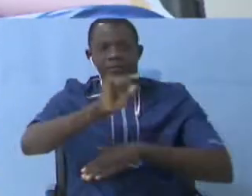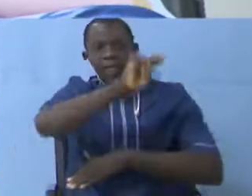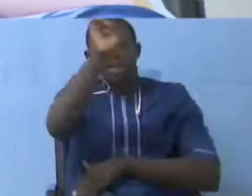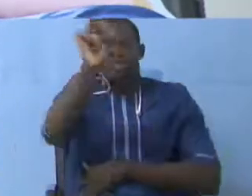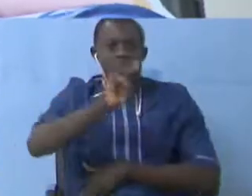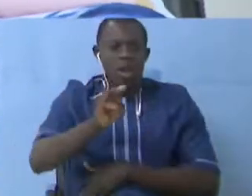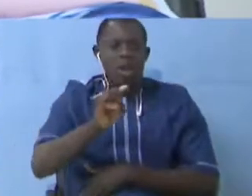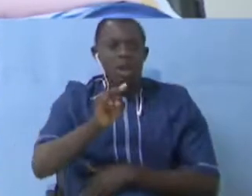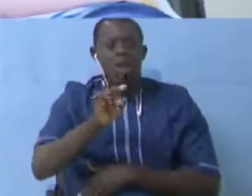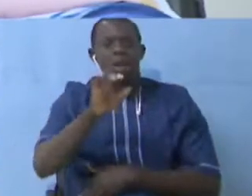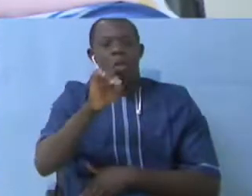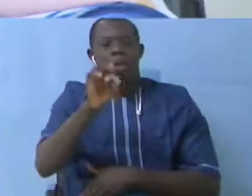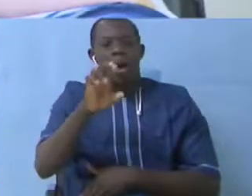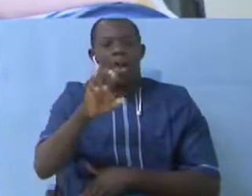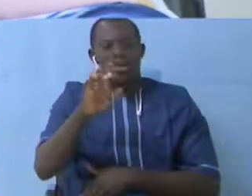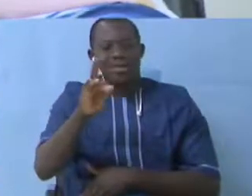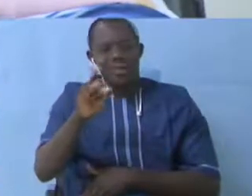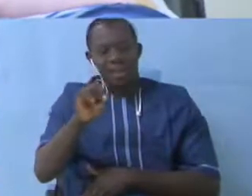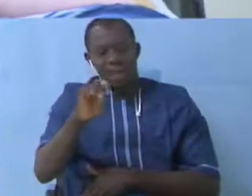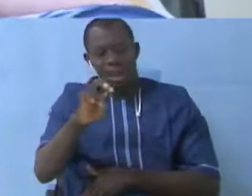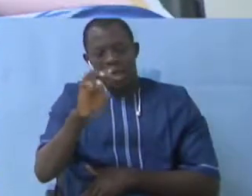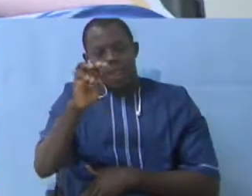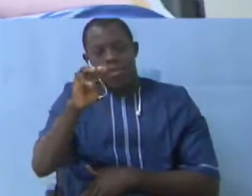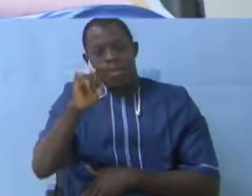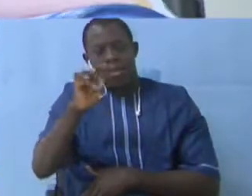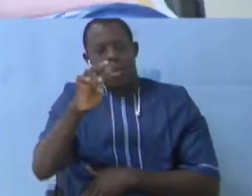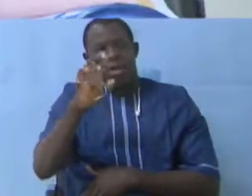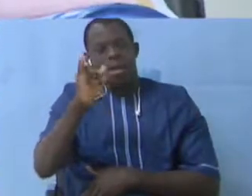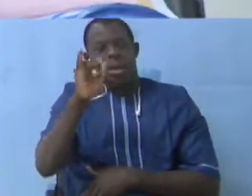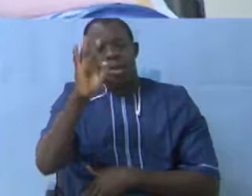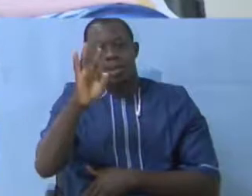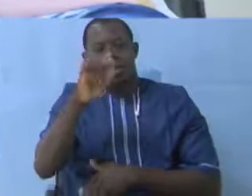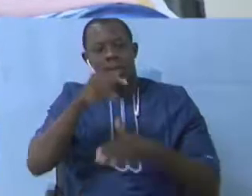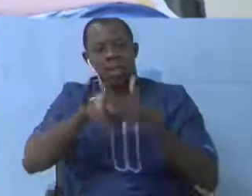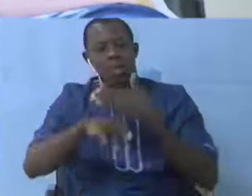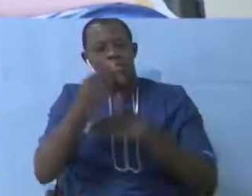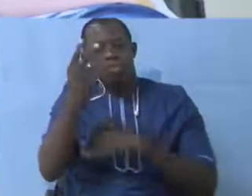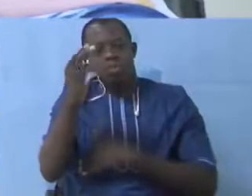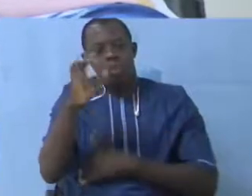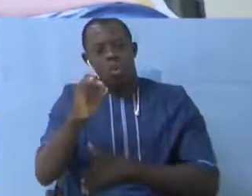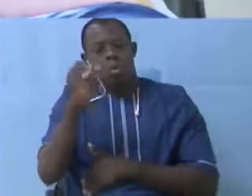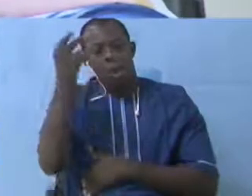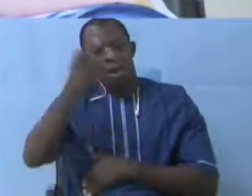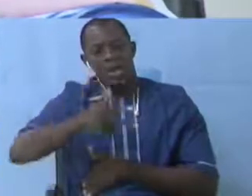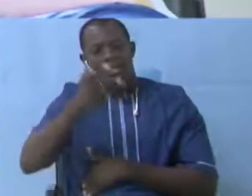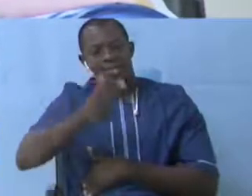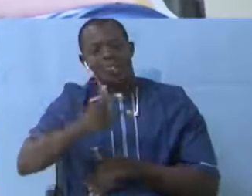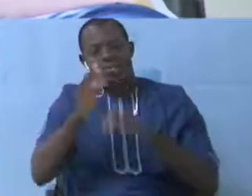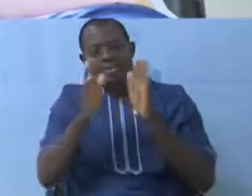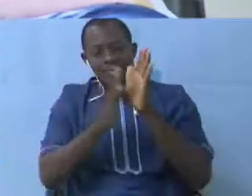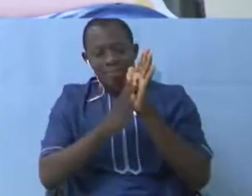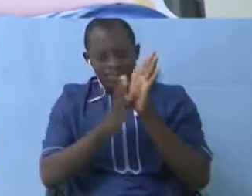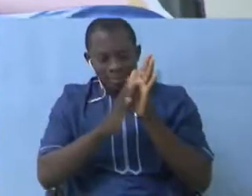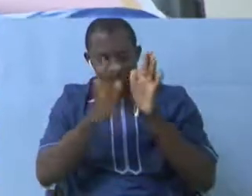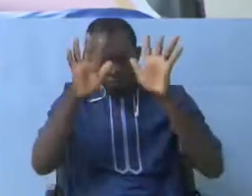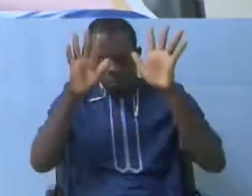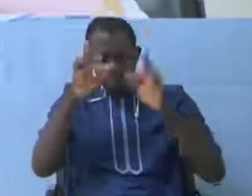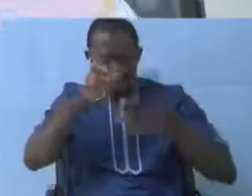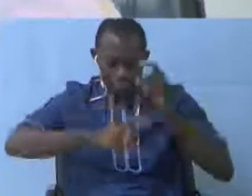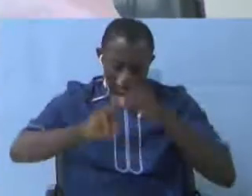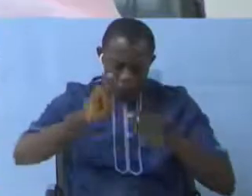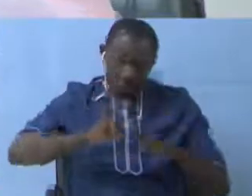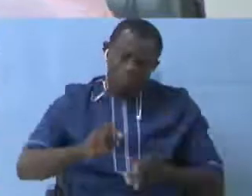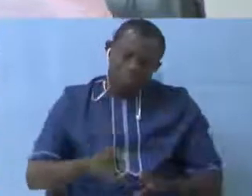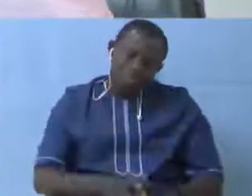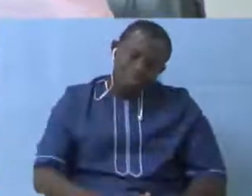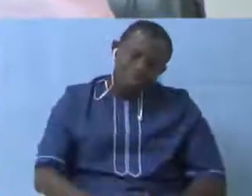nga xam ne mooy National Order of Merit in 2018. atum 2018. Congratulations once again. ñu ngi ko ndokkale waat